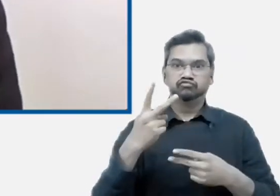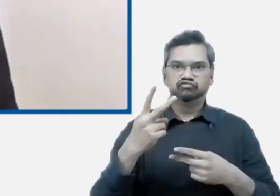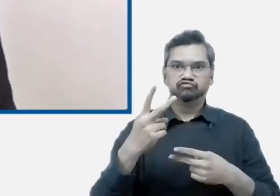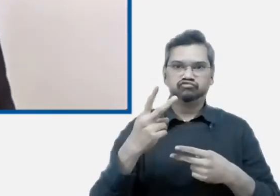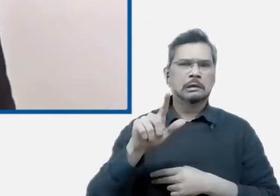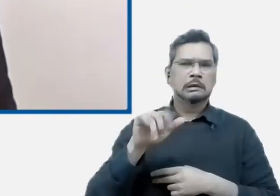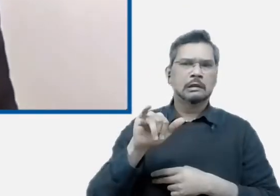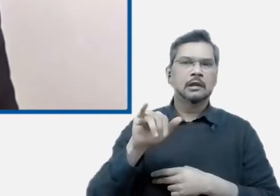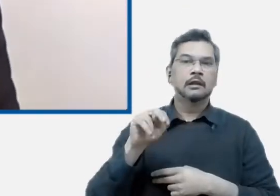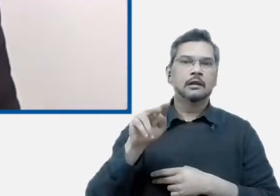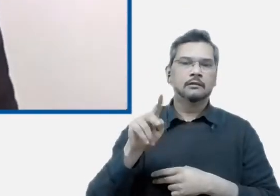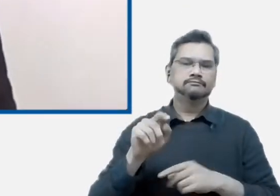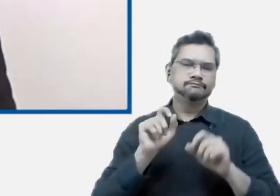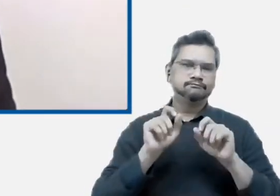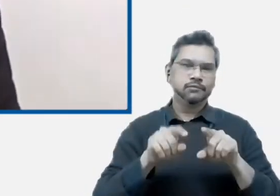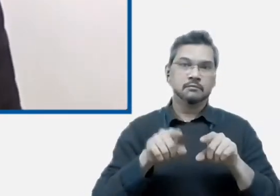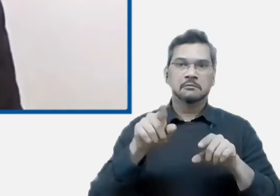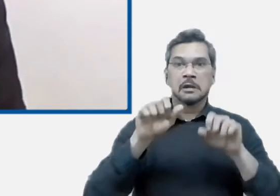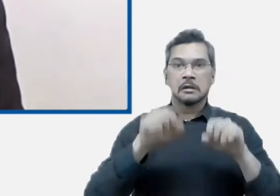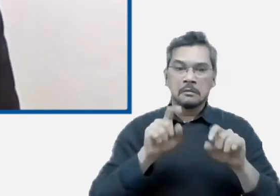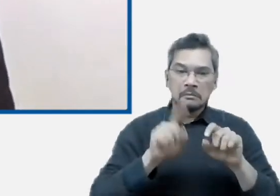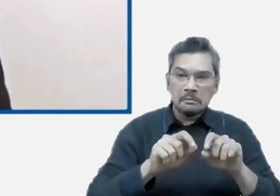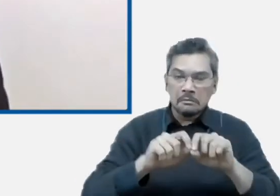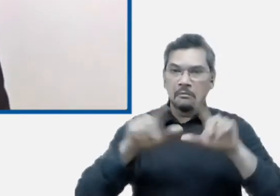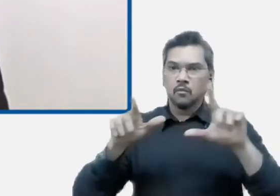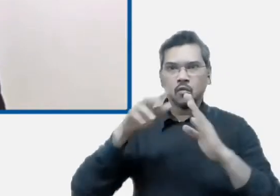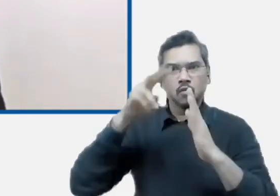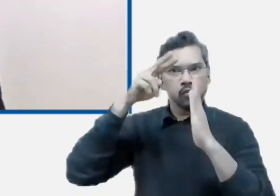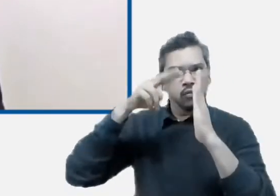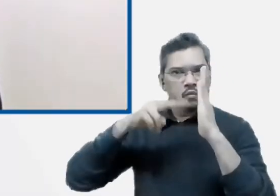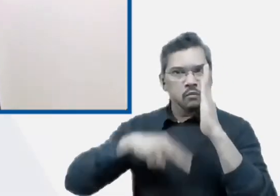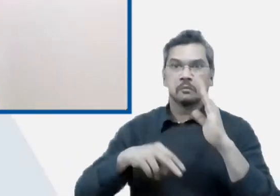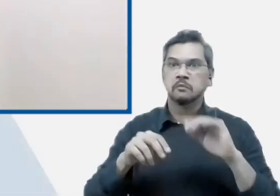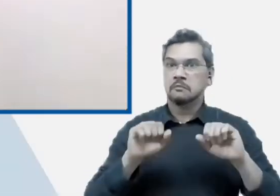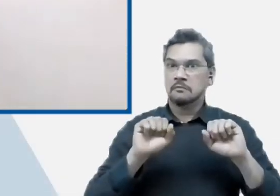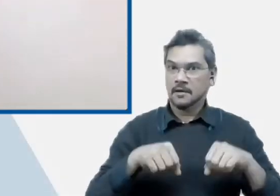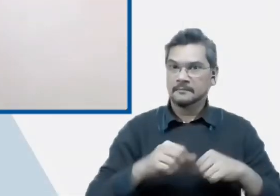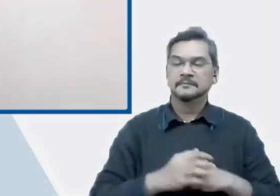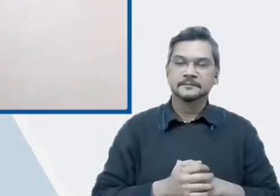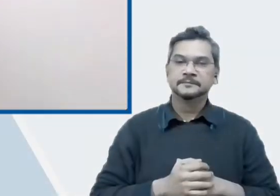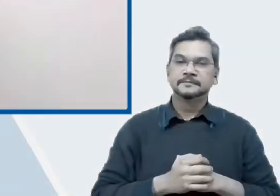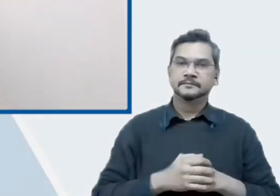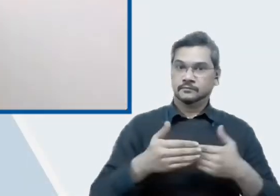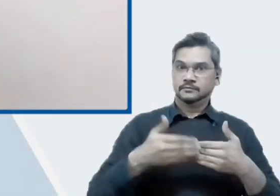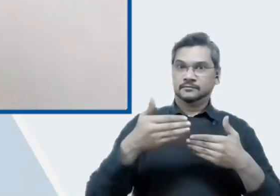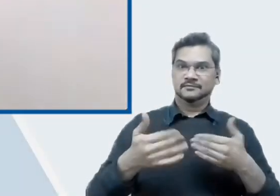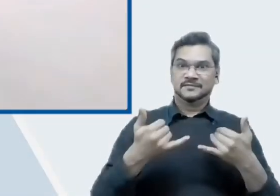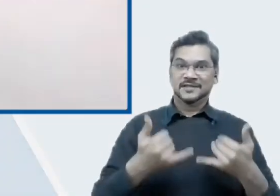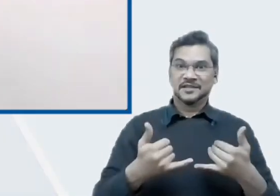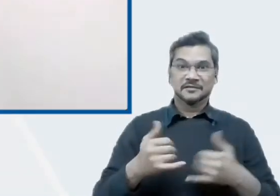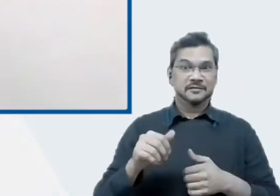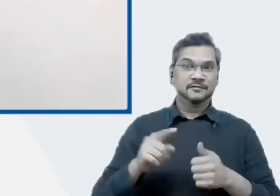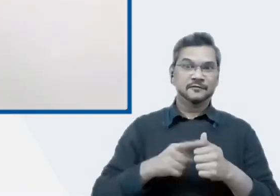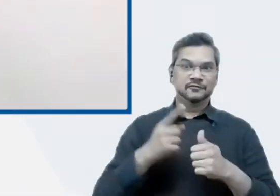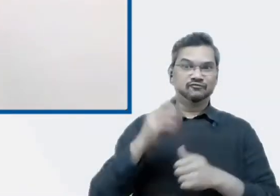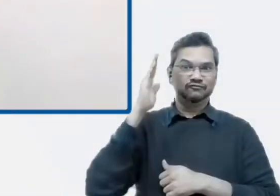further delay, let me go to my first speaker, Kai, who will present the Program of Action